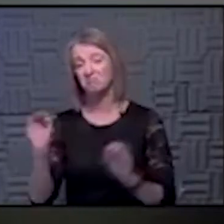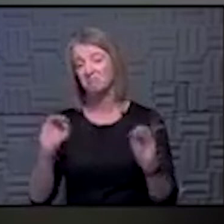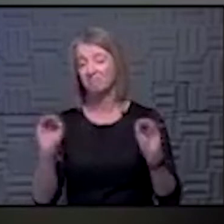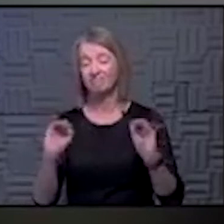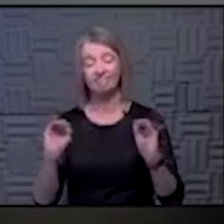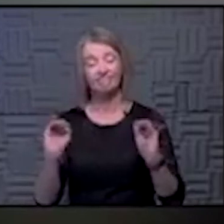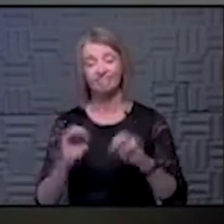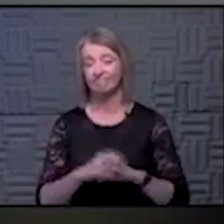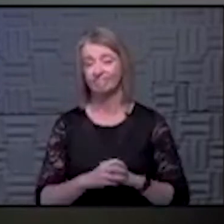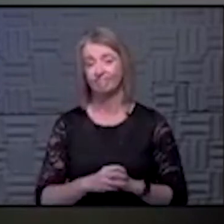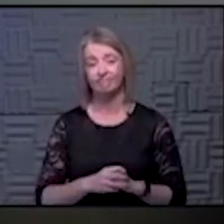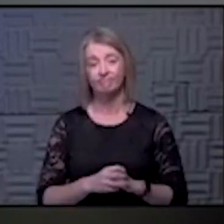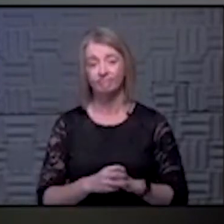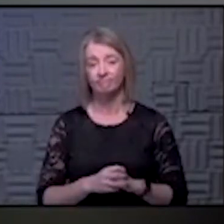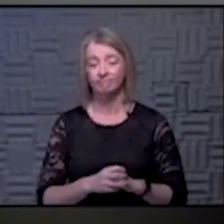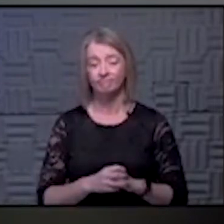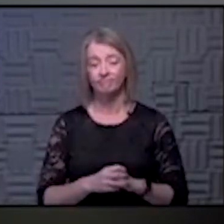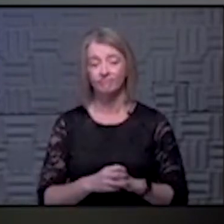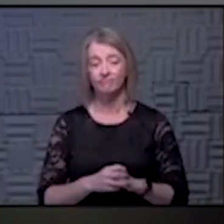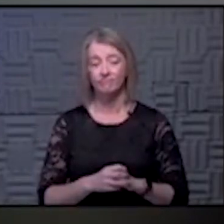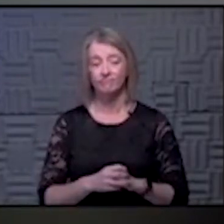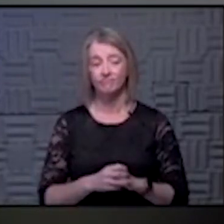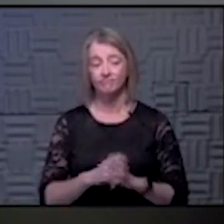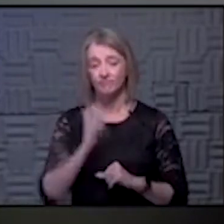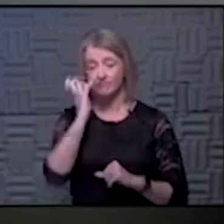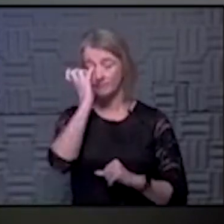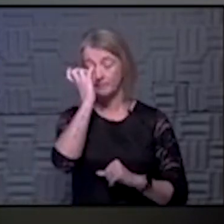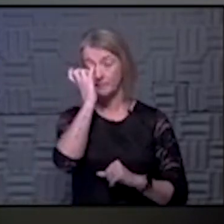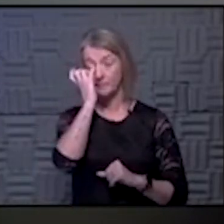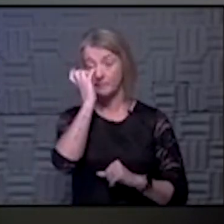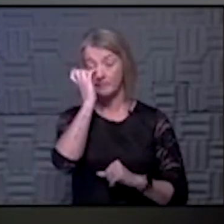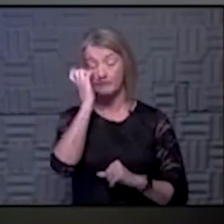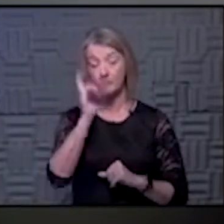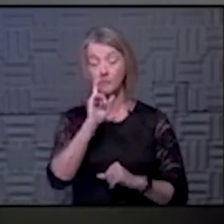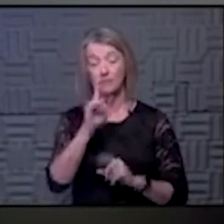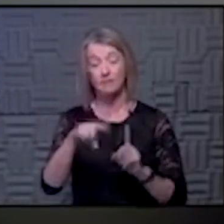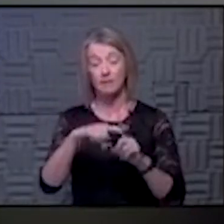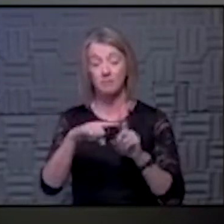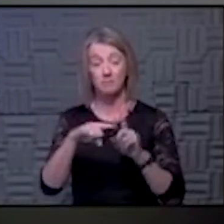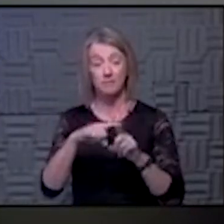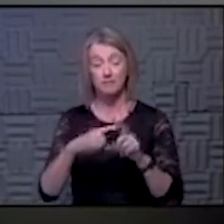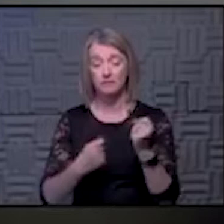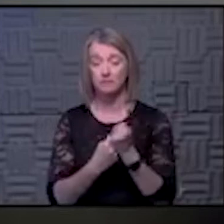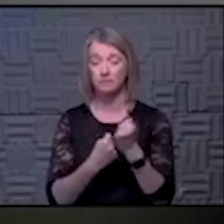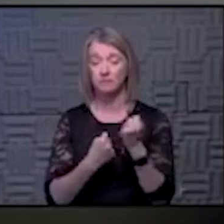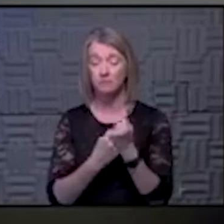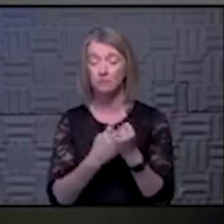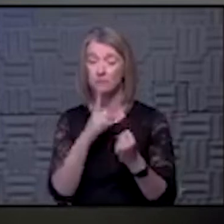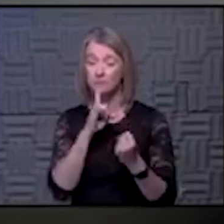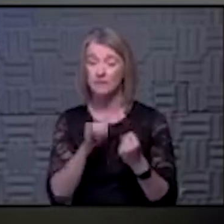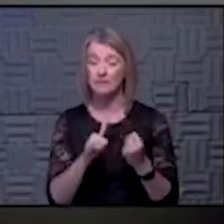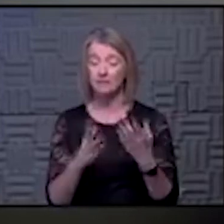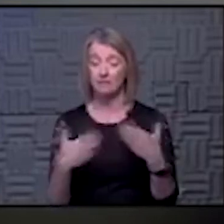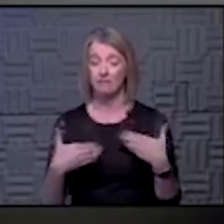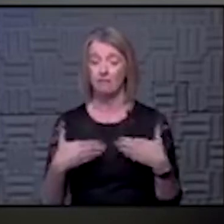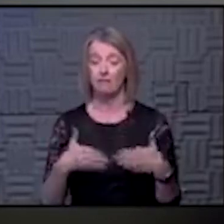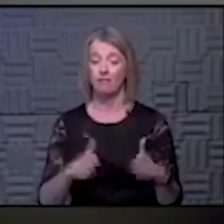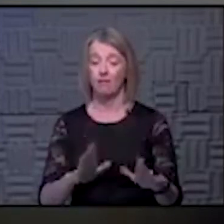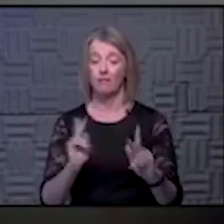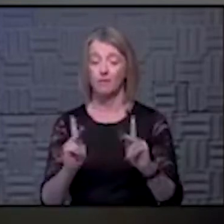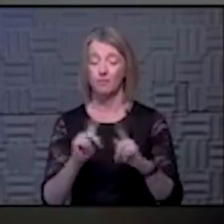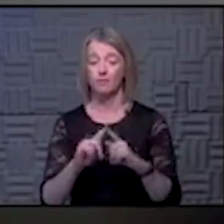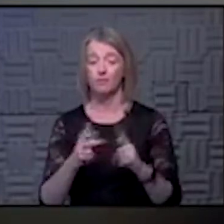is that place, as Craig kind of said, where that unconditional positive regard can allow people the space